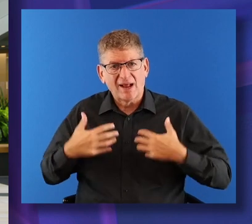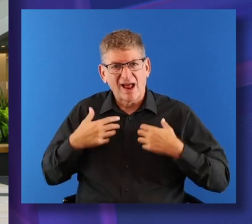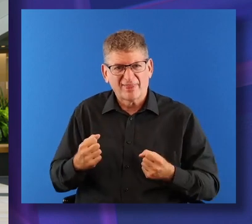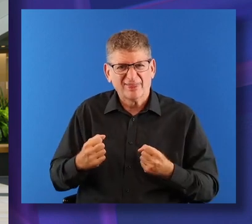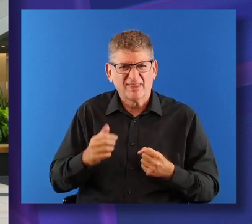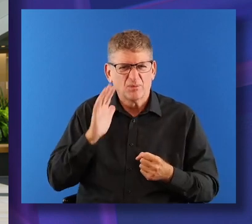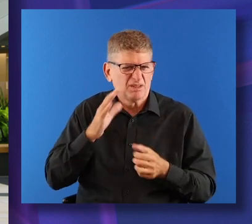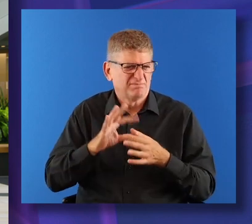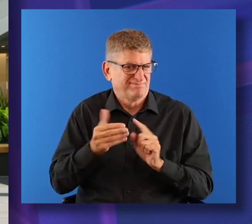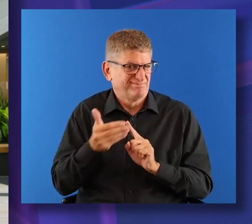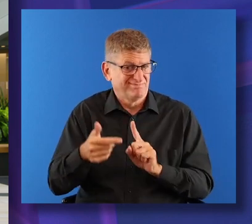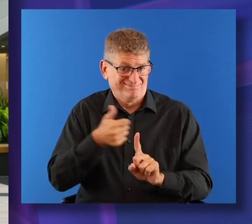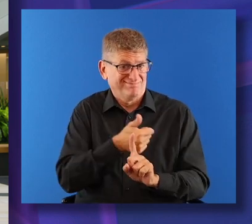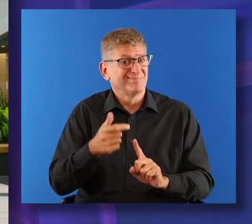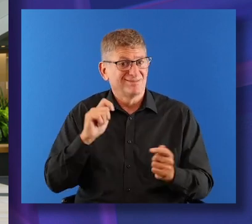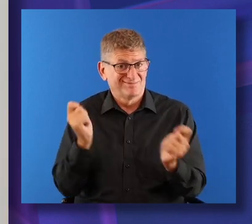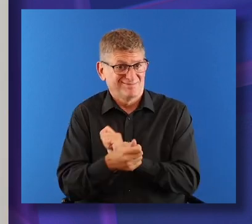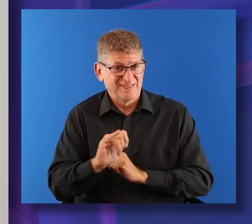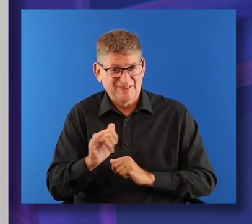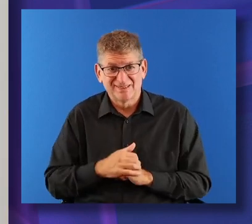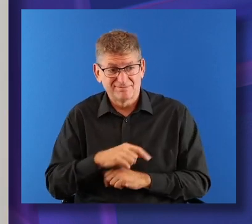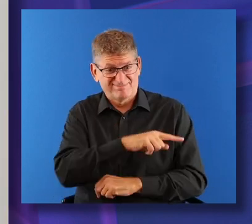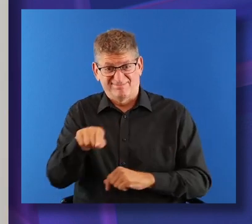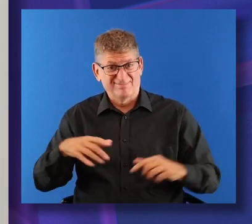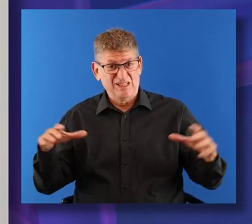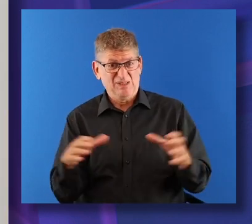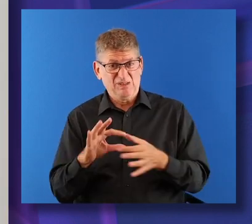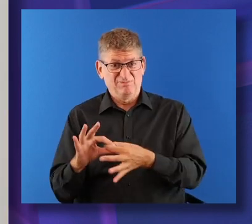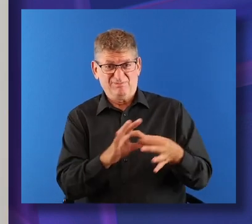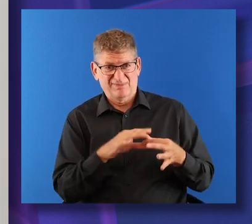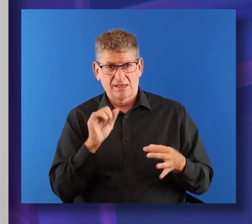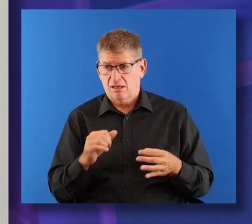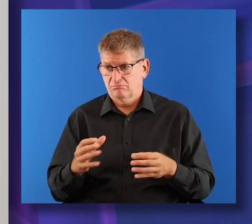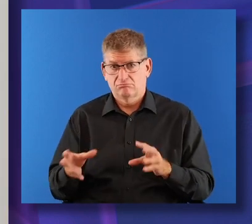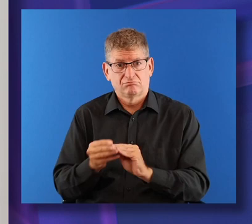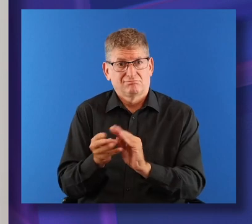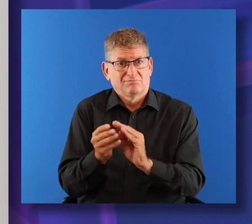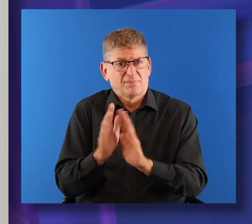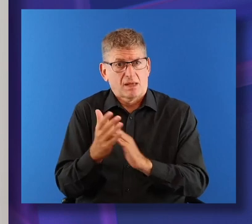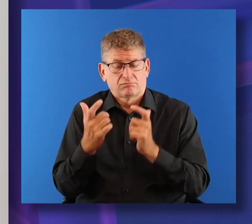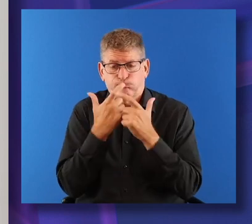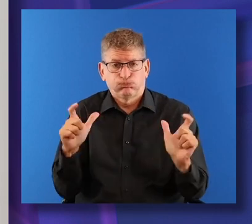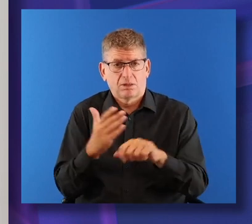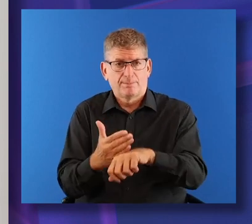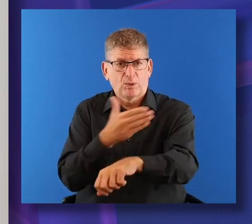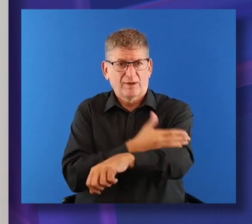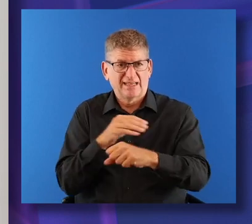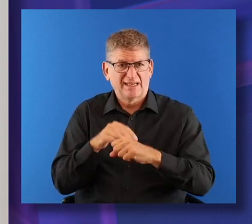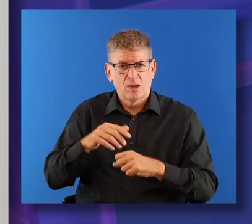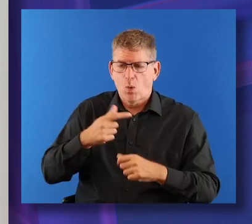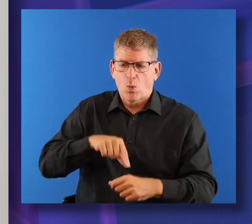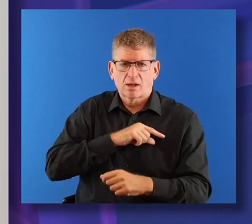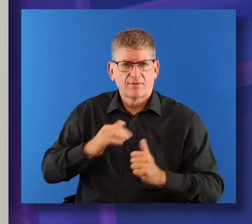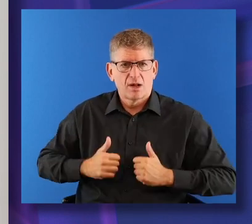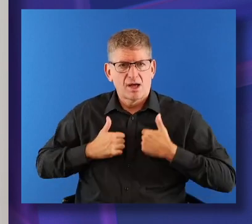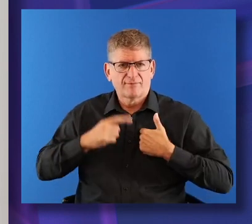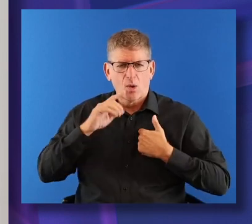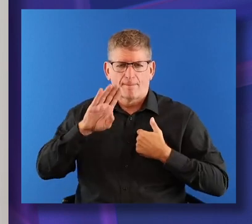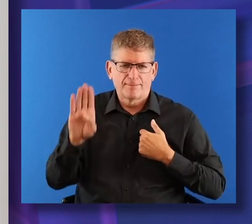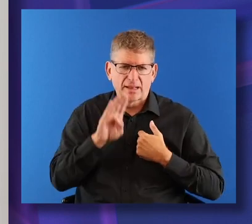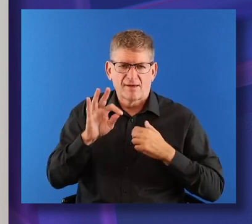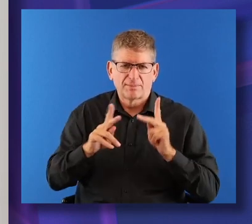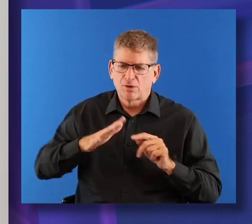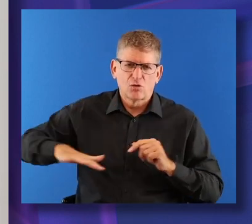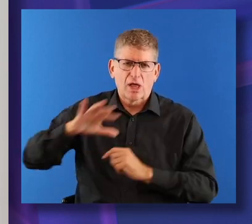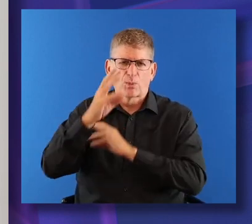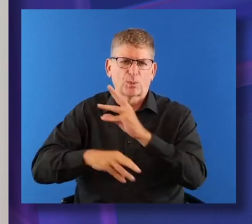about shortly, are transformational. Together, they can add up to significant improvements in quality of life for billions of